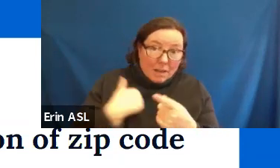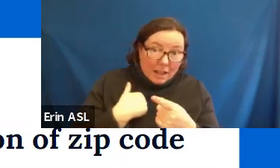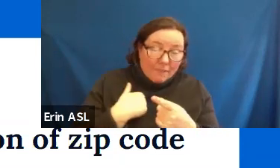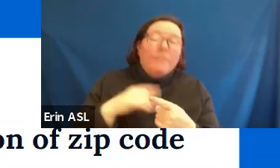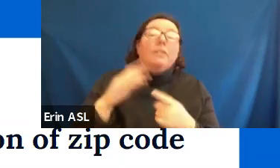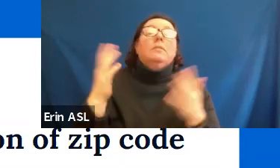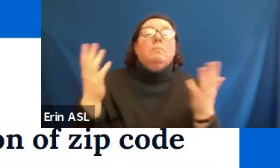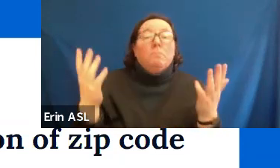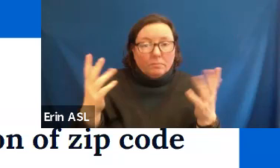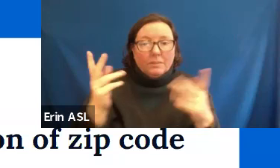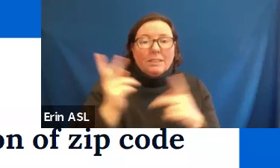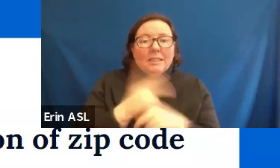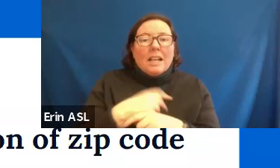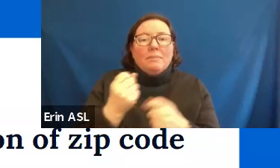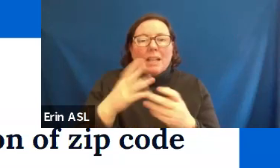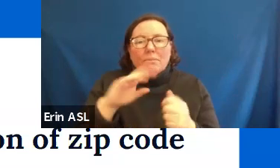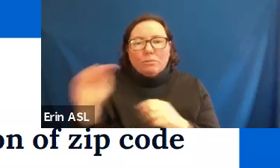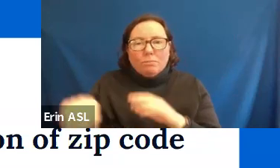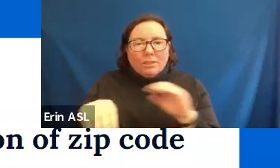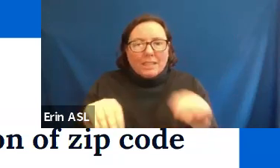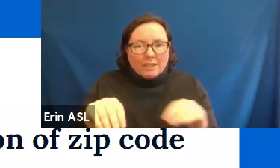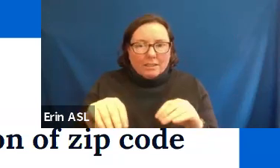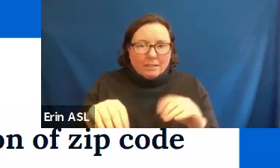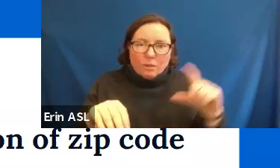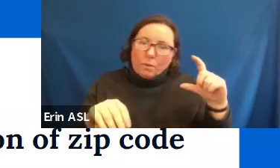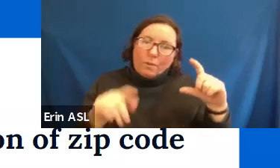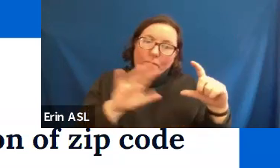multiplied by the percentage of school-aged children. Thank you.